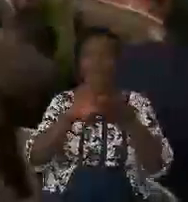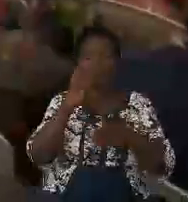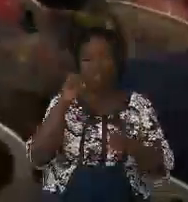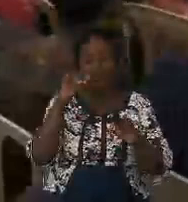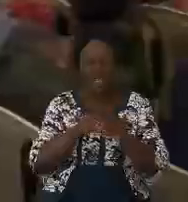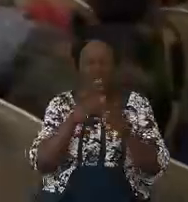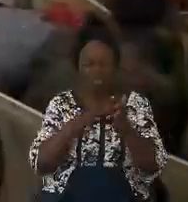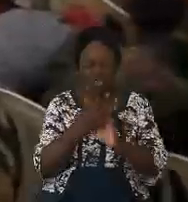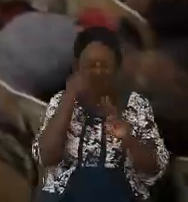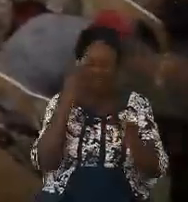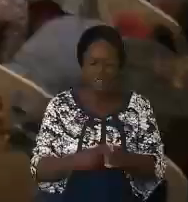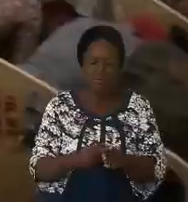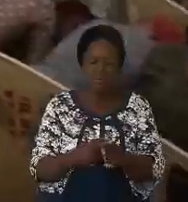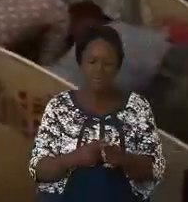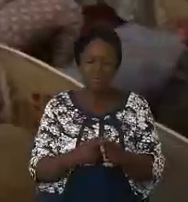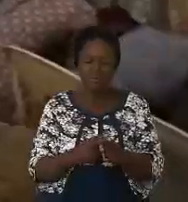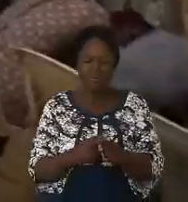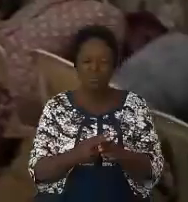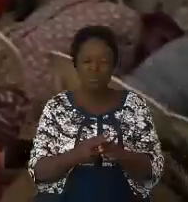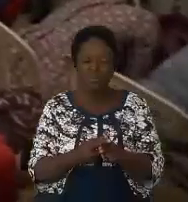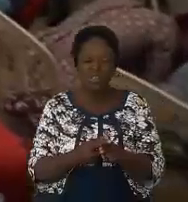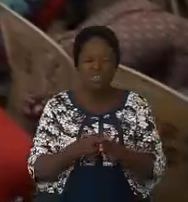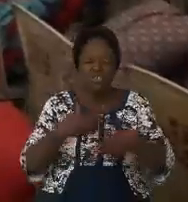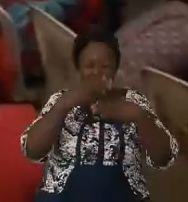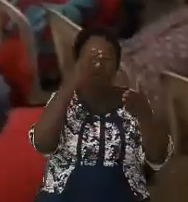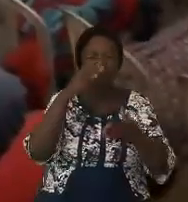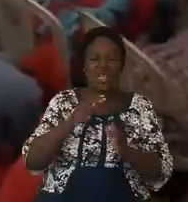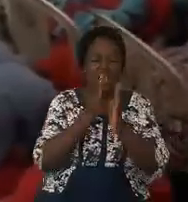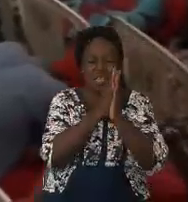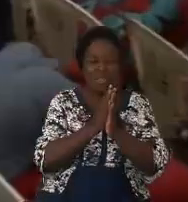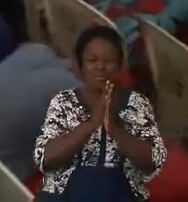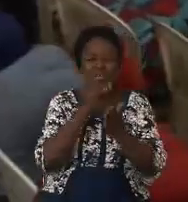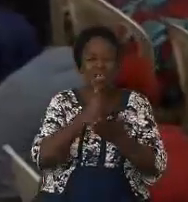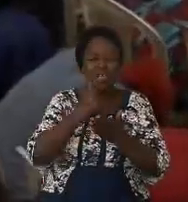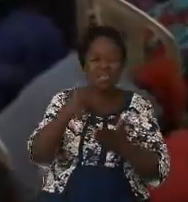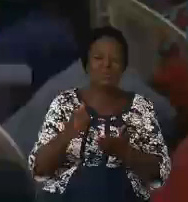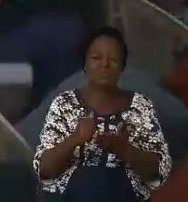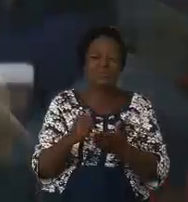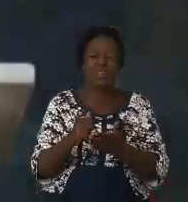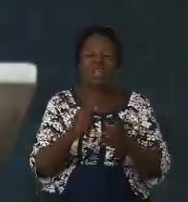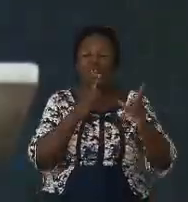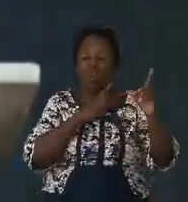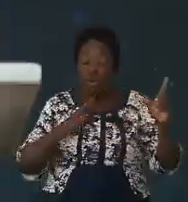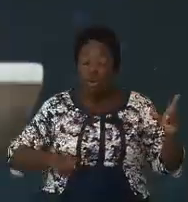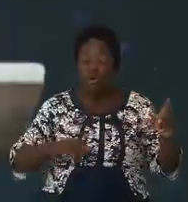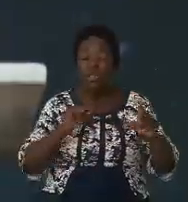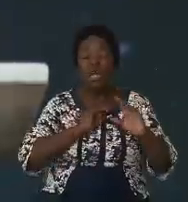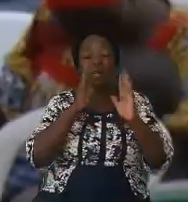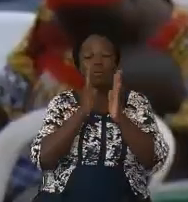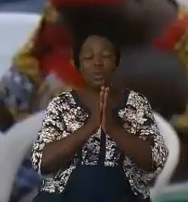transgression. Oh Lord, forgive them in Jesus' name. Let me hear your amen.